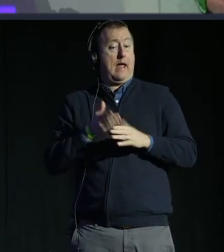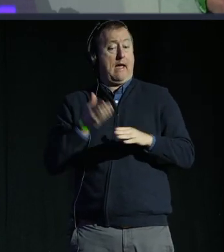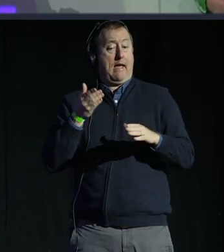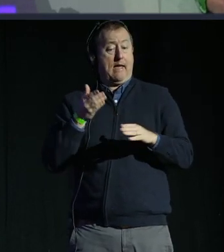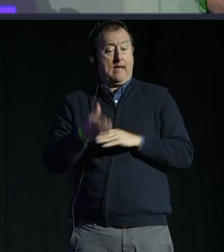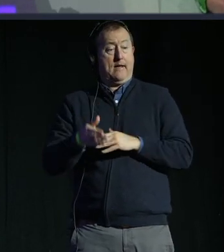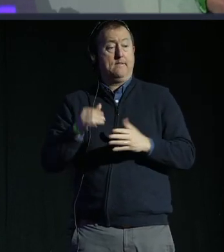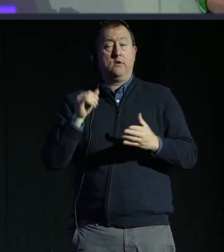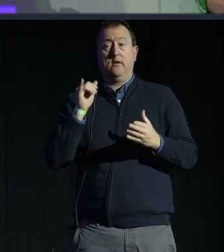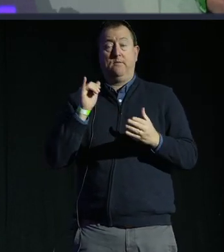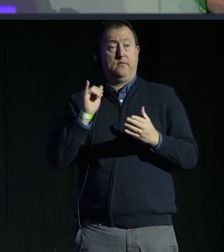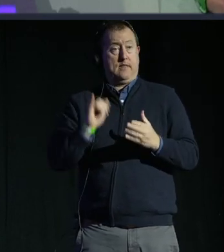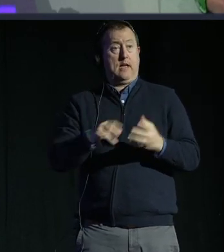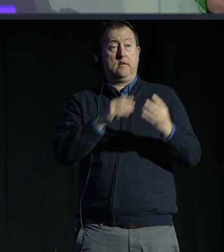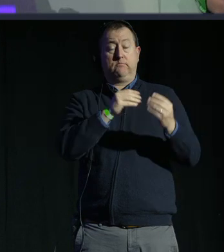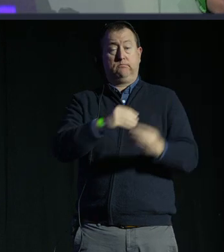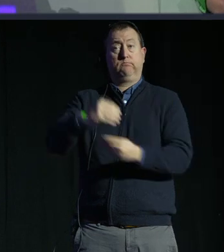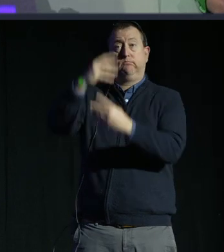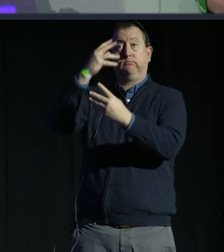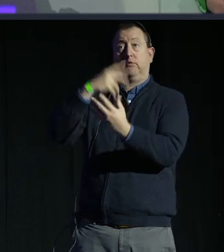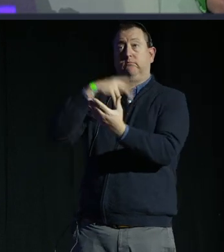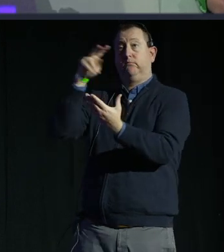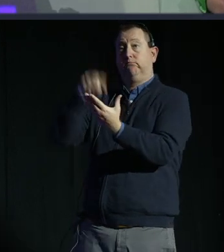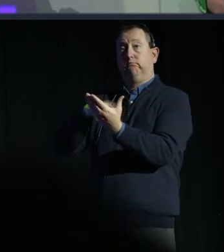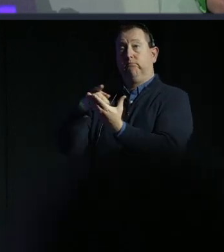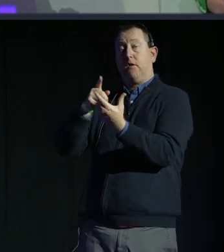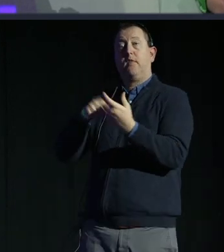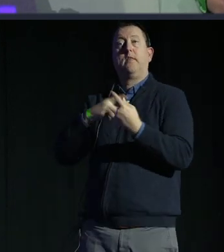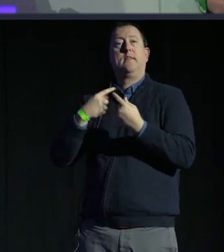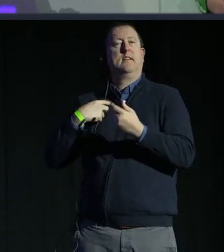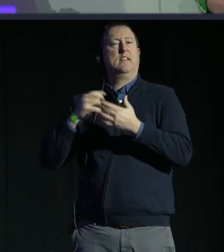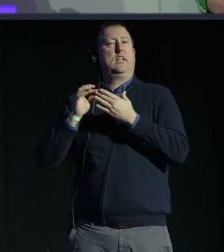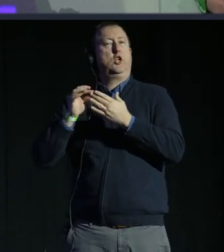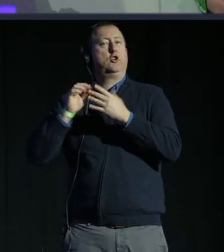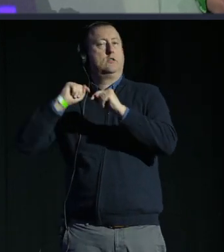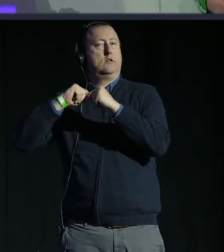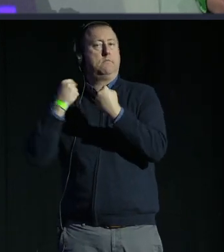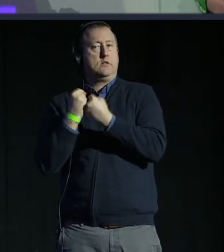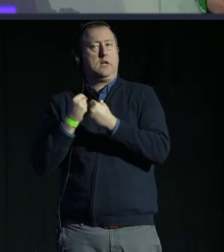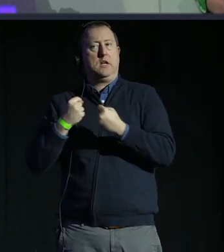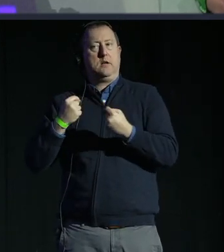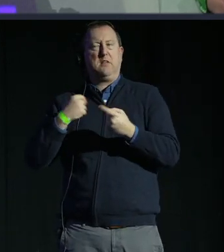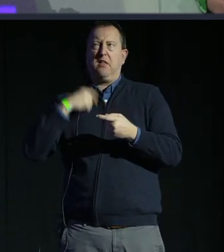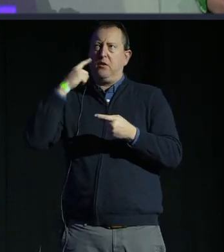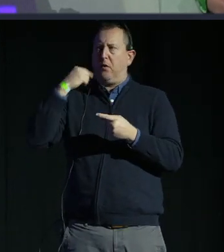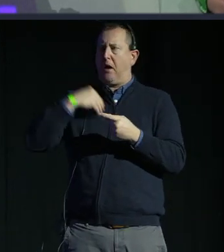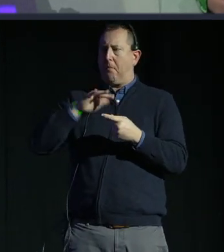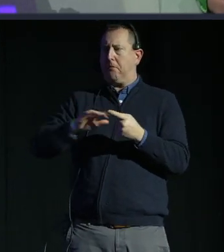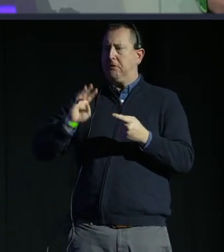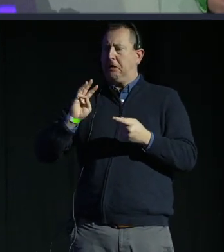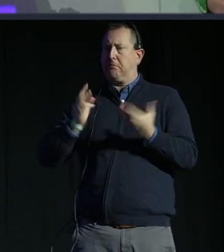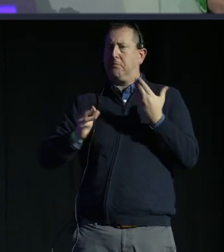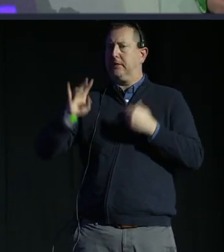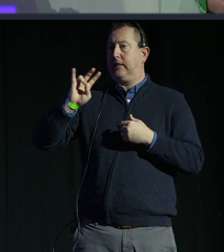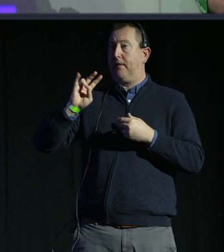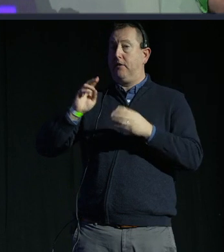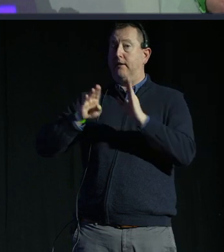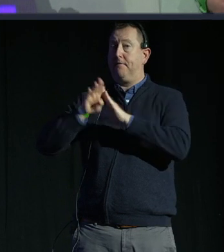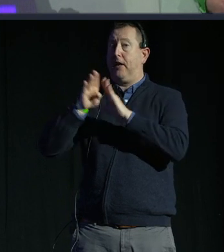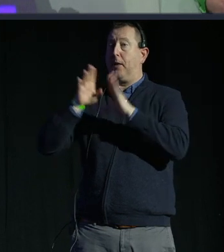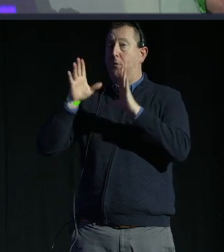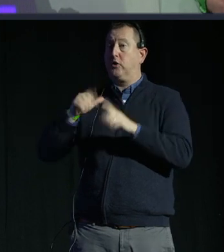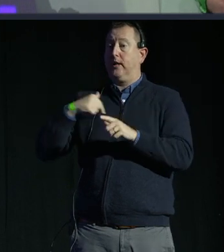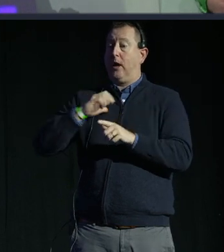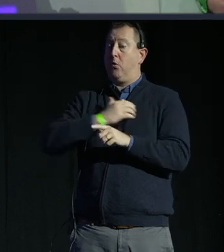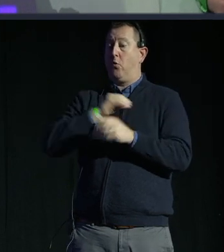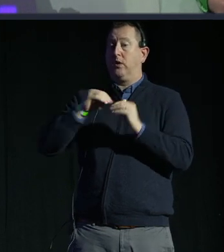came out, the leadership team at the time invested in, we took like 6 or 7 of some of our best developers in the organization and put them together on a team